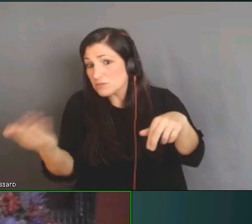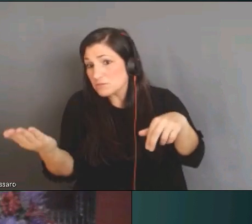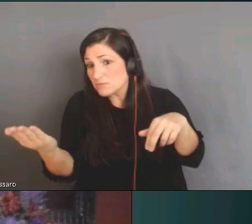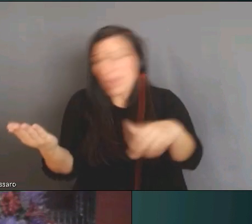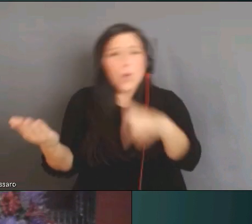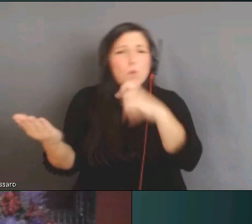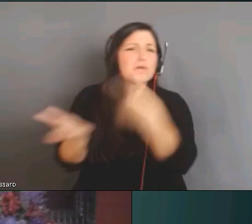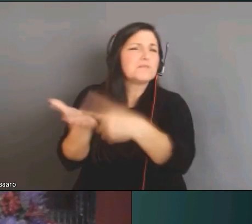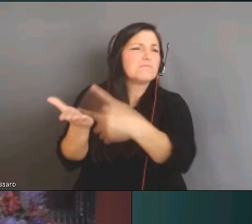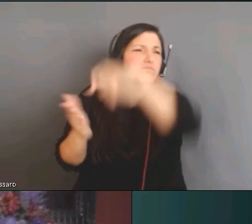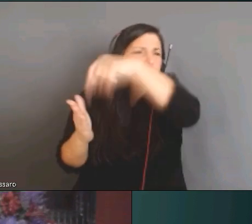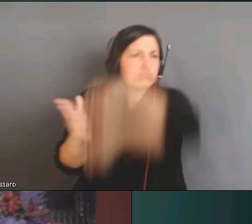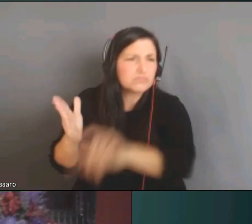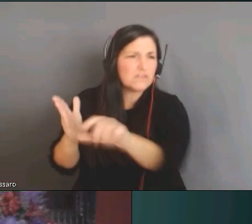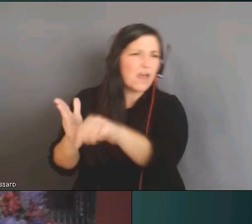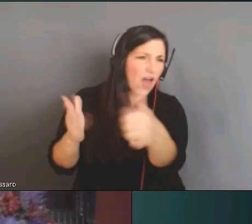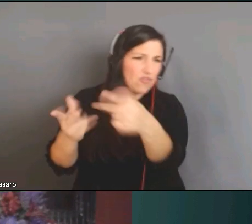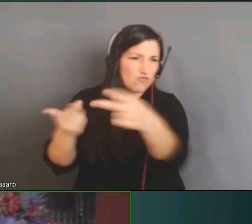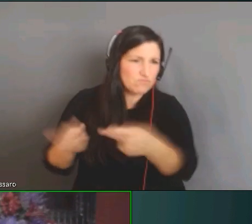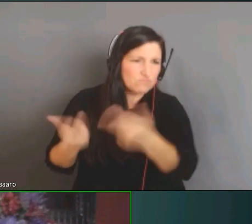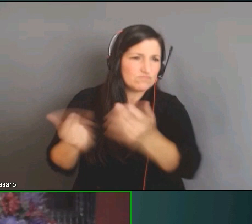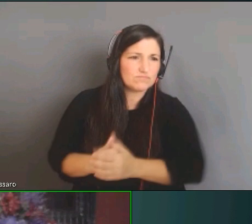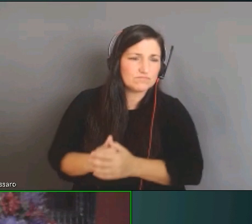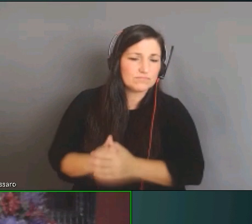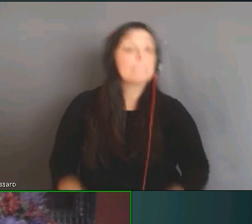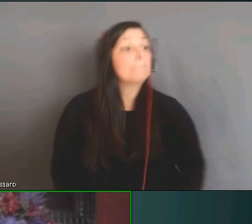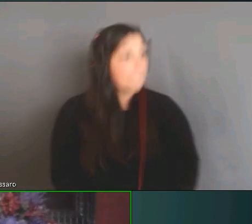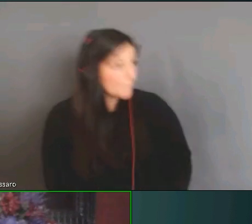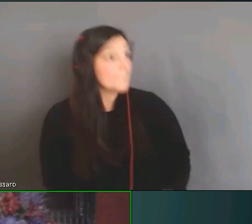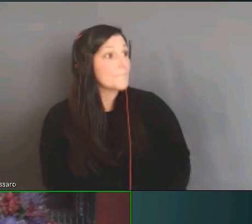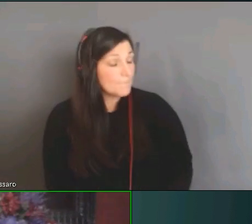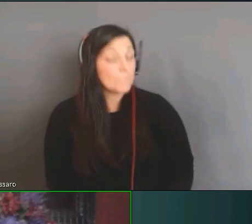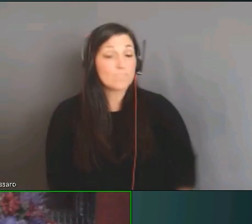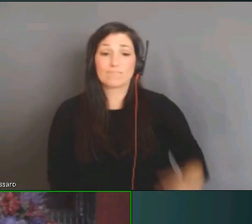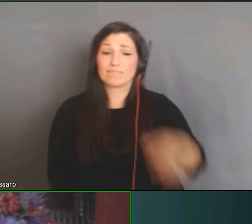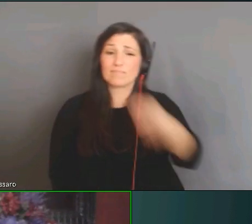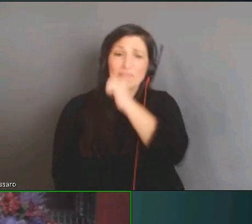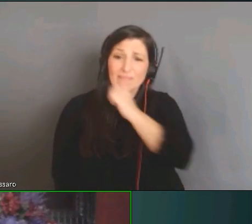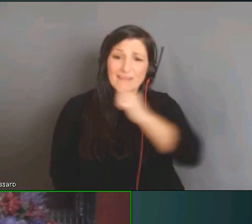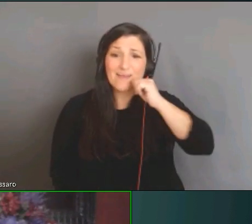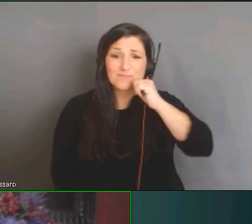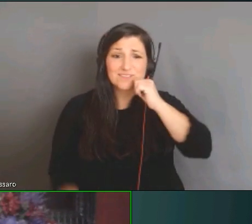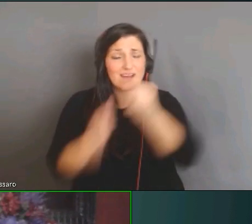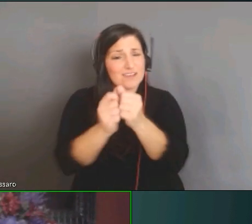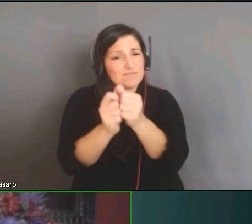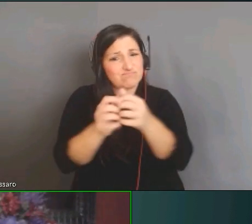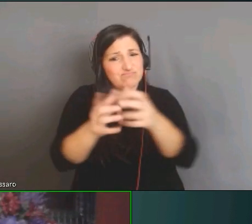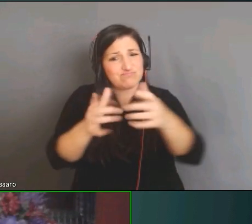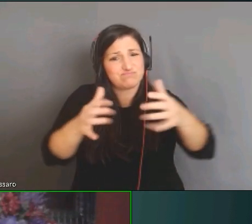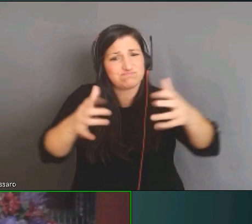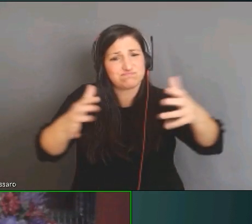roles? So, go ahead, Deanna. Yeah, so we are always growing. Amazon is definitely always having